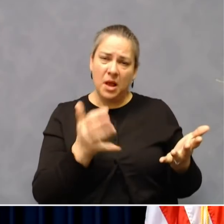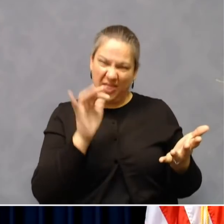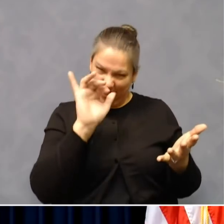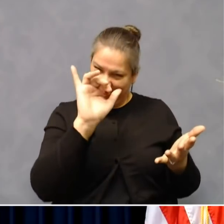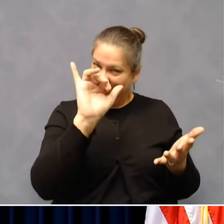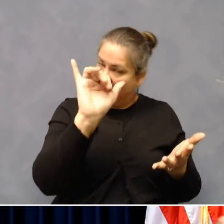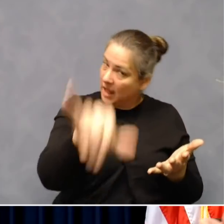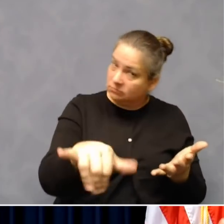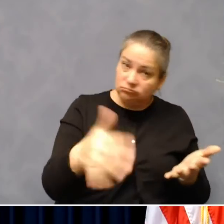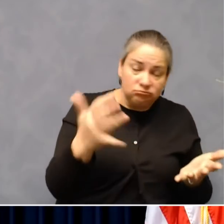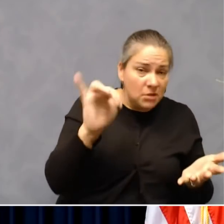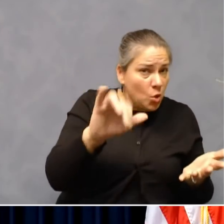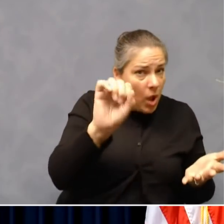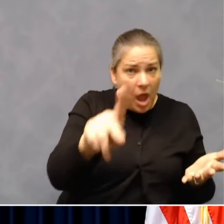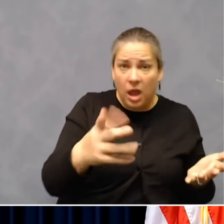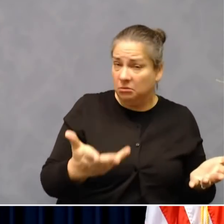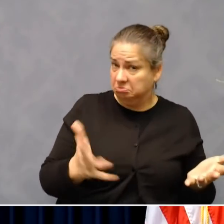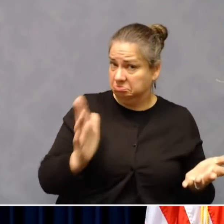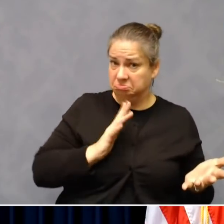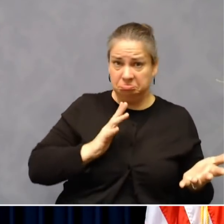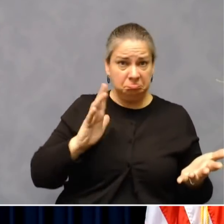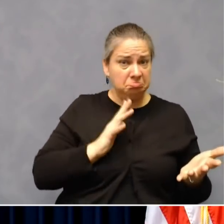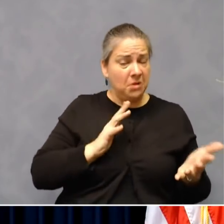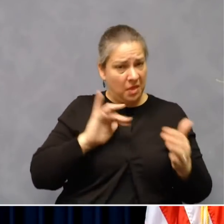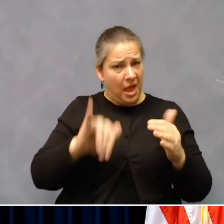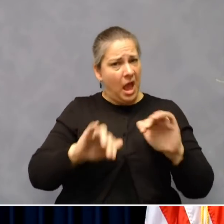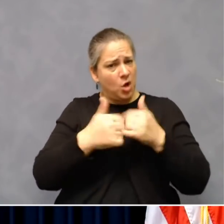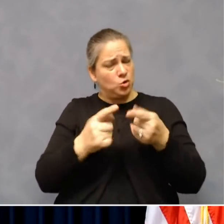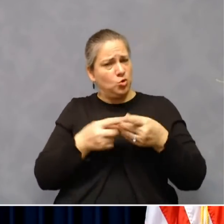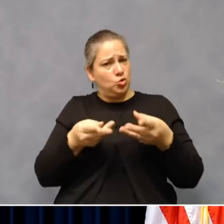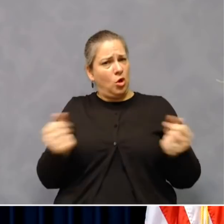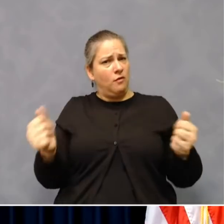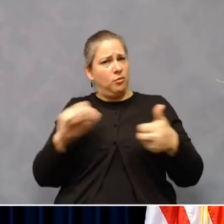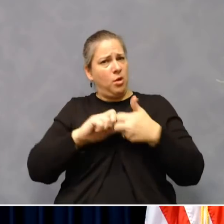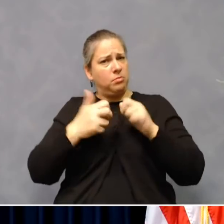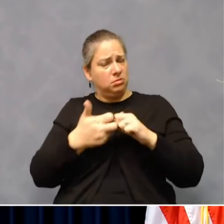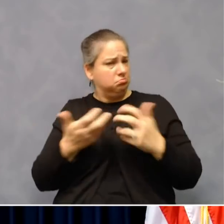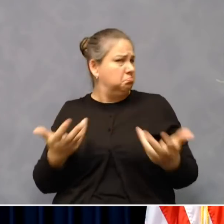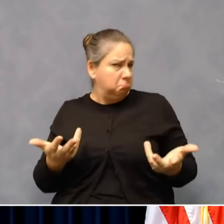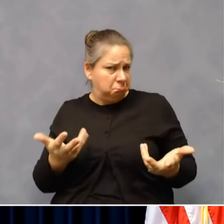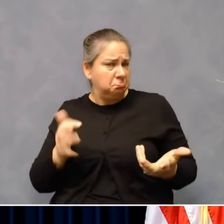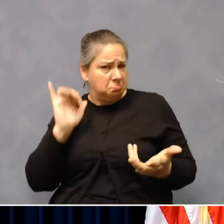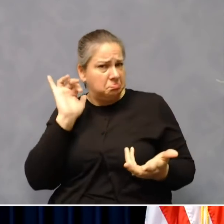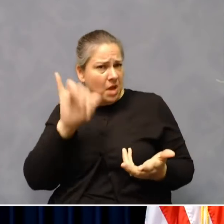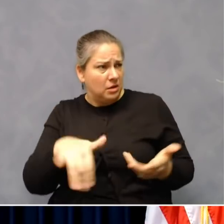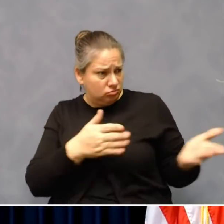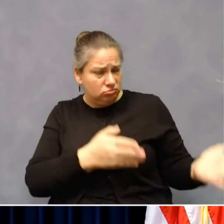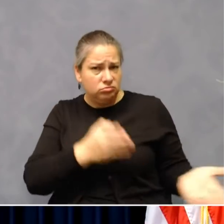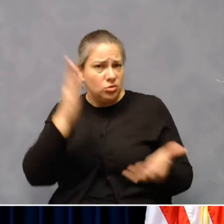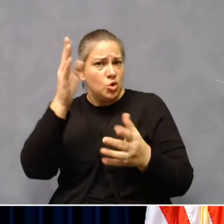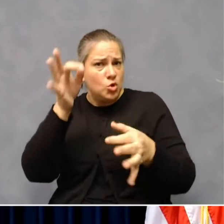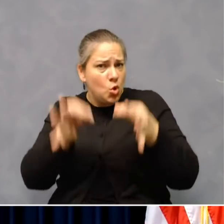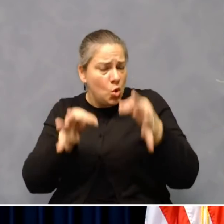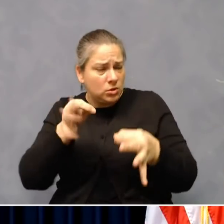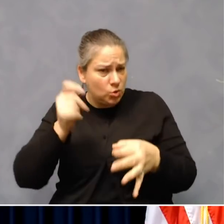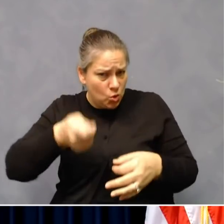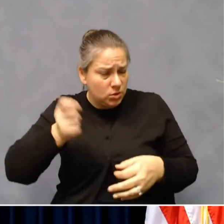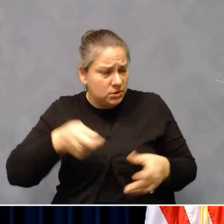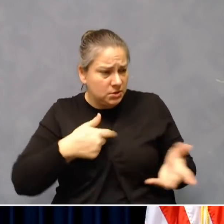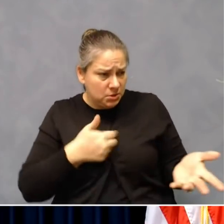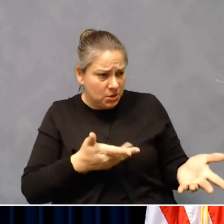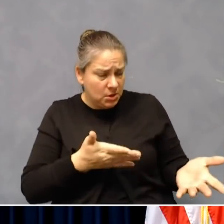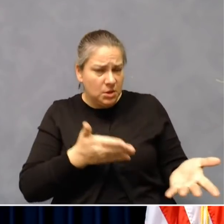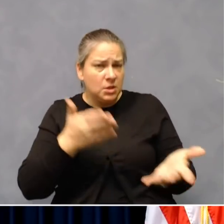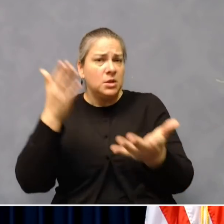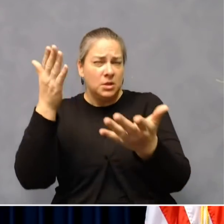okay that's that's how we resolve uh our disputes uh in this country these are just uh i believe